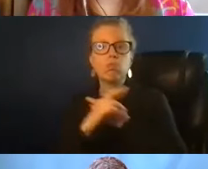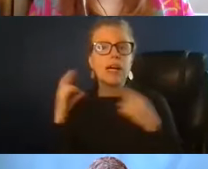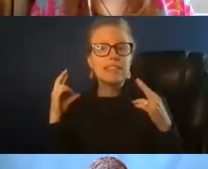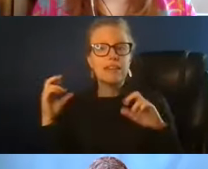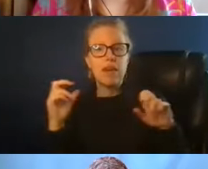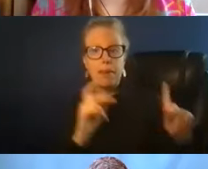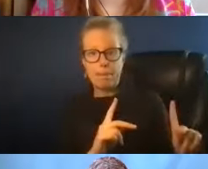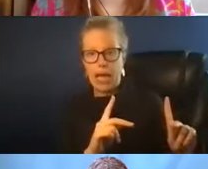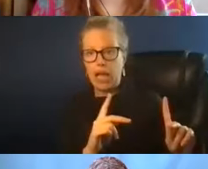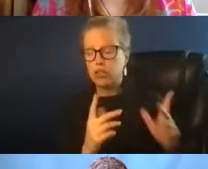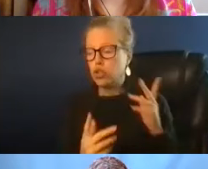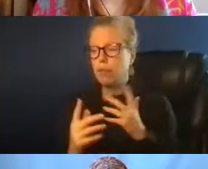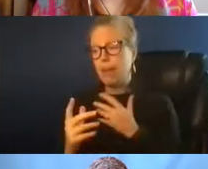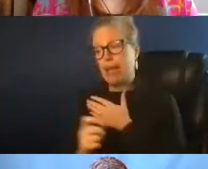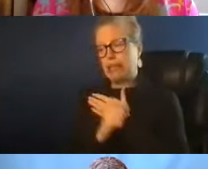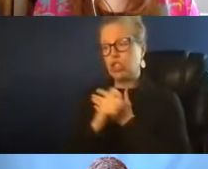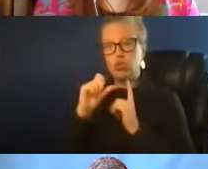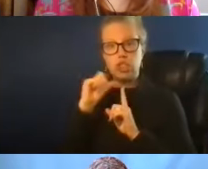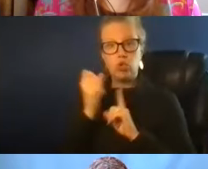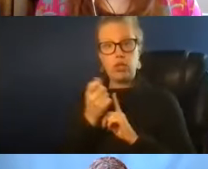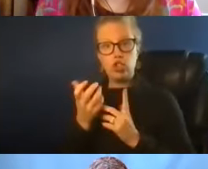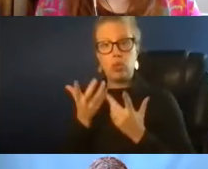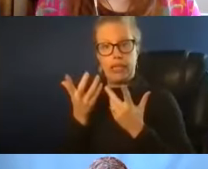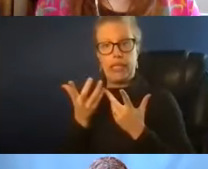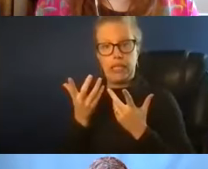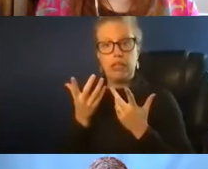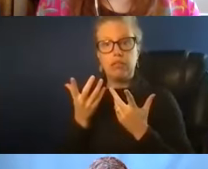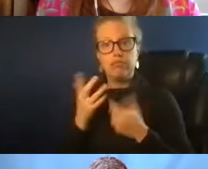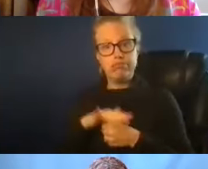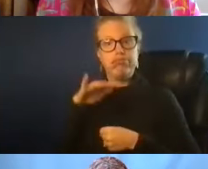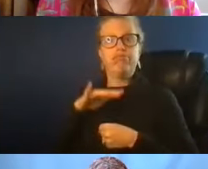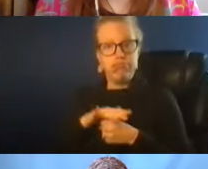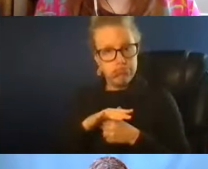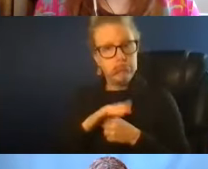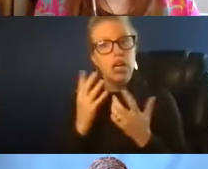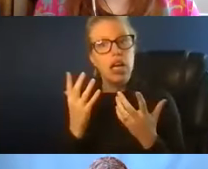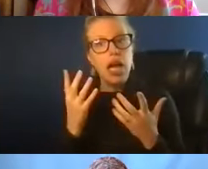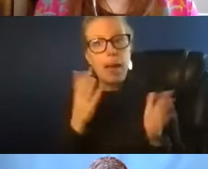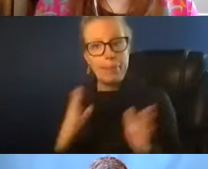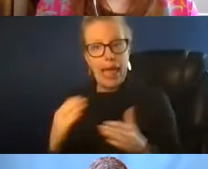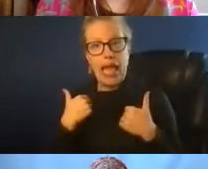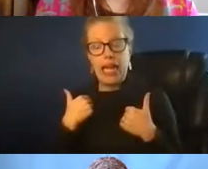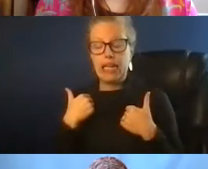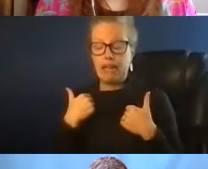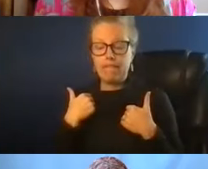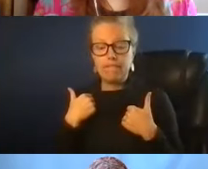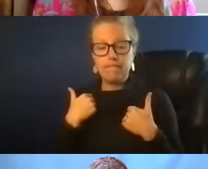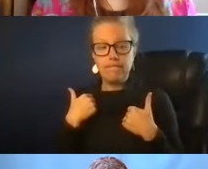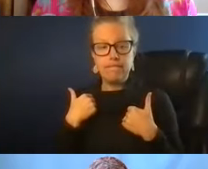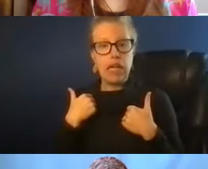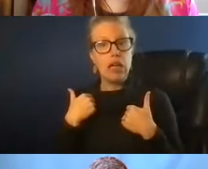to perhaps a dangerous situation. It also, planning ahead, having a safety plan keeps you from